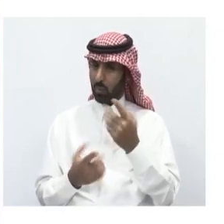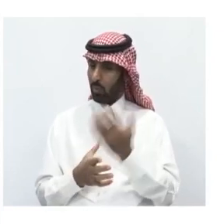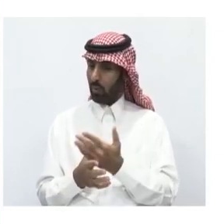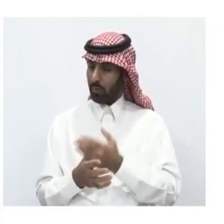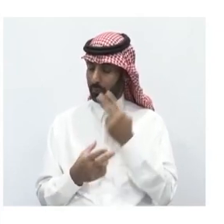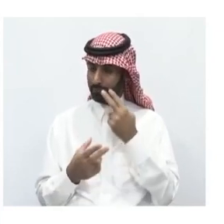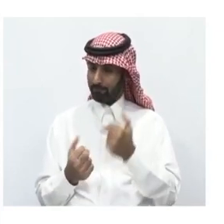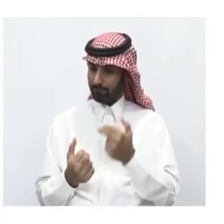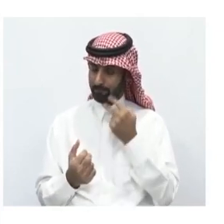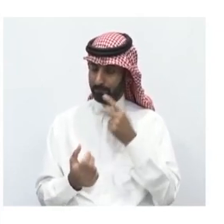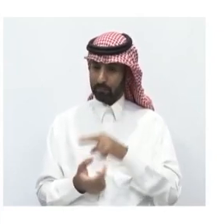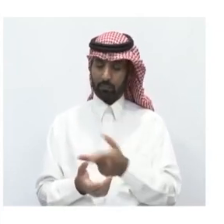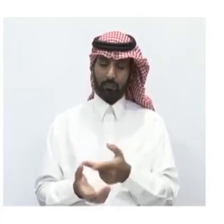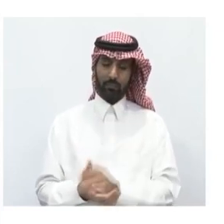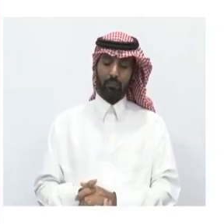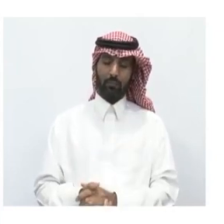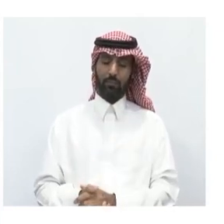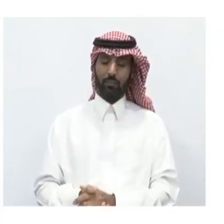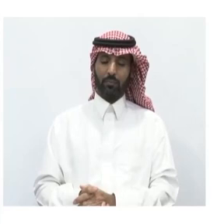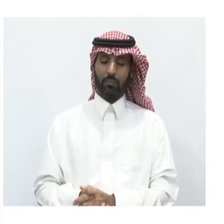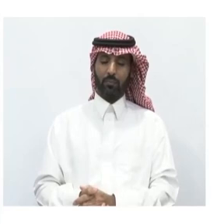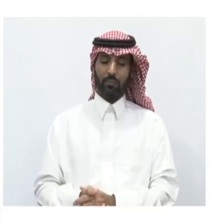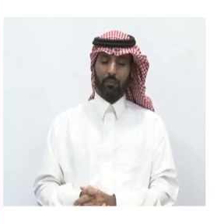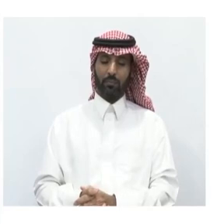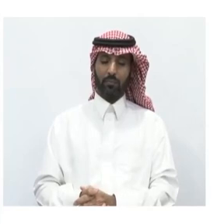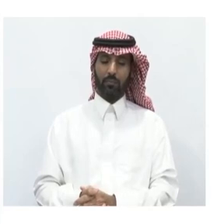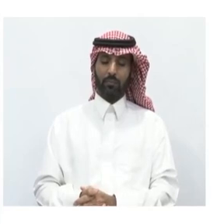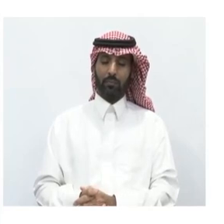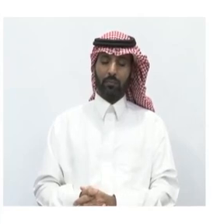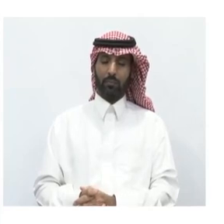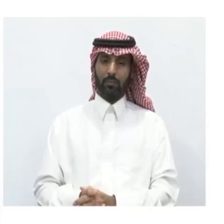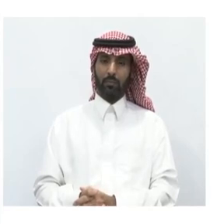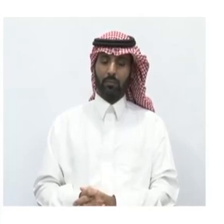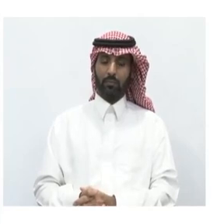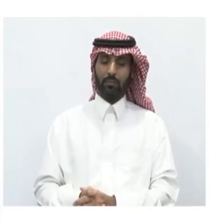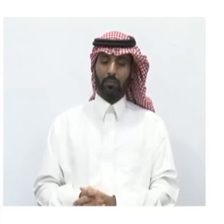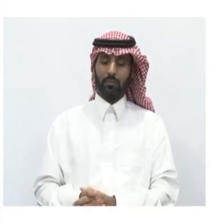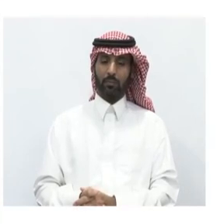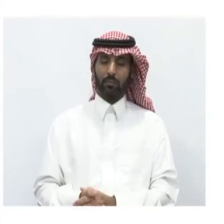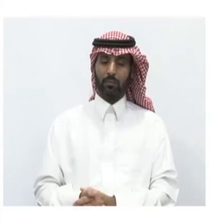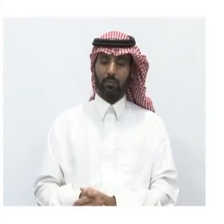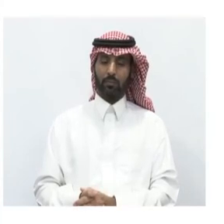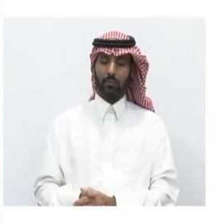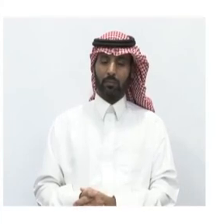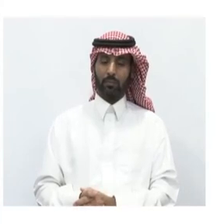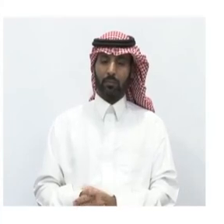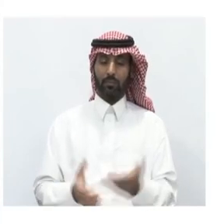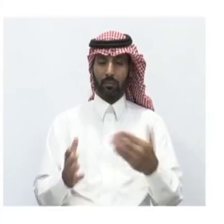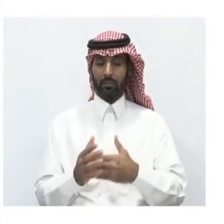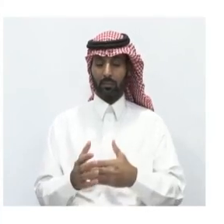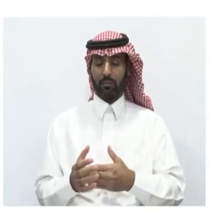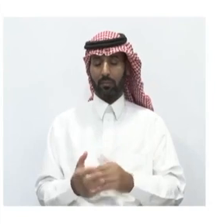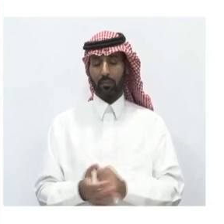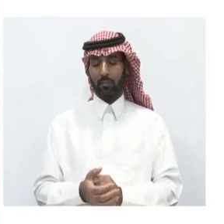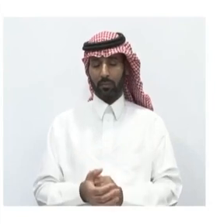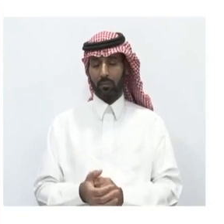you declined the problem. The request, please try to understand the problem is, etc. And with that, we